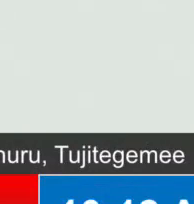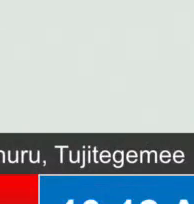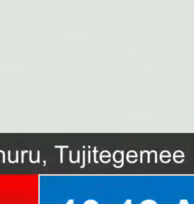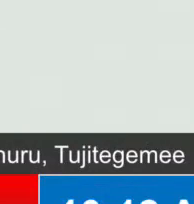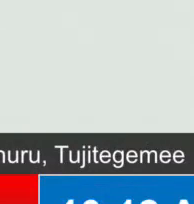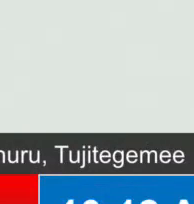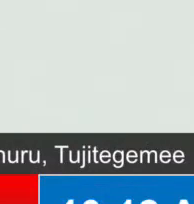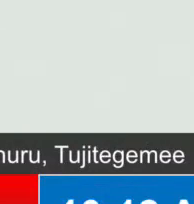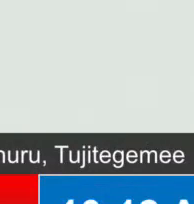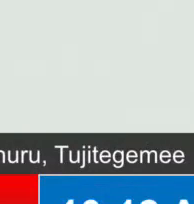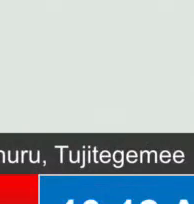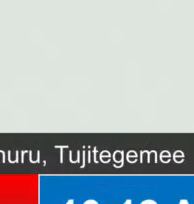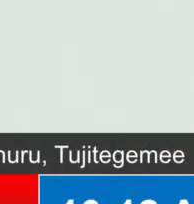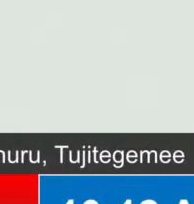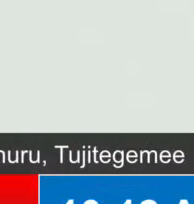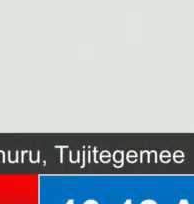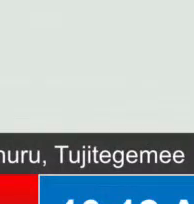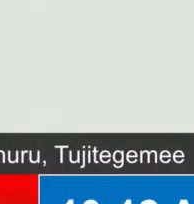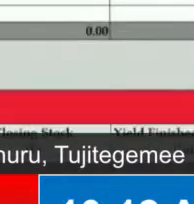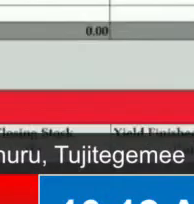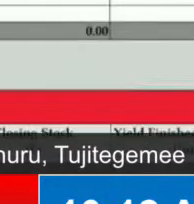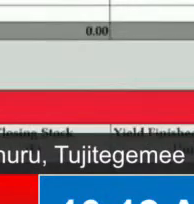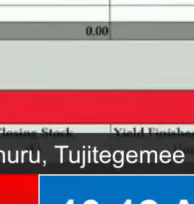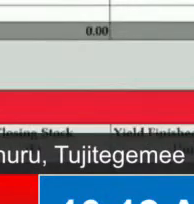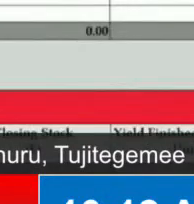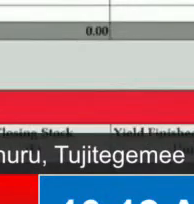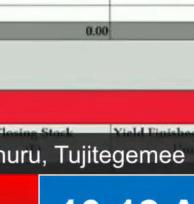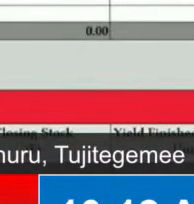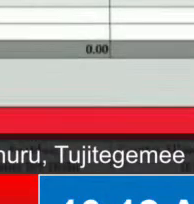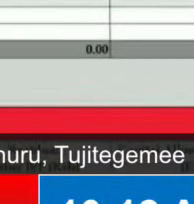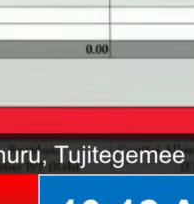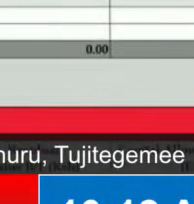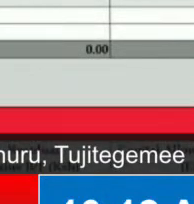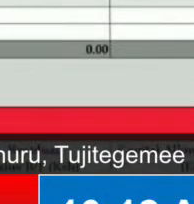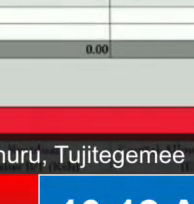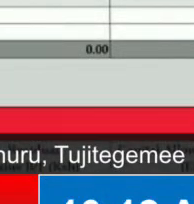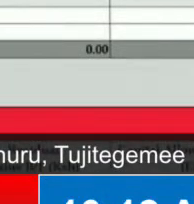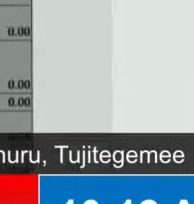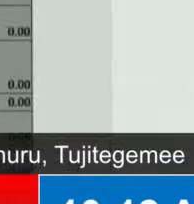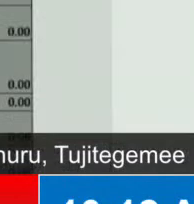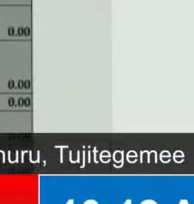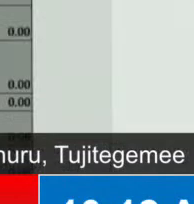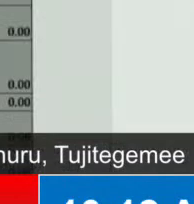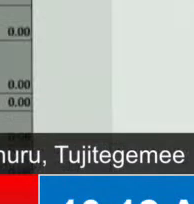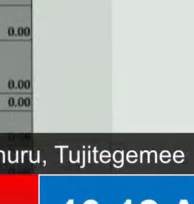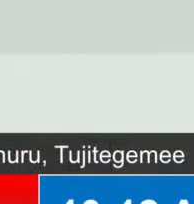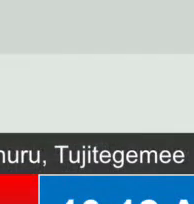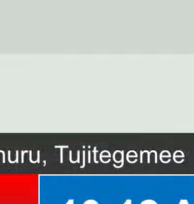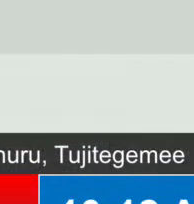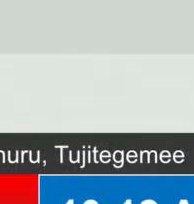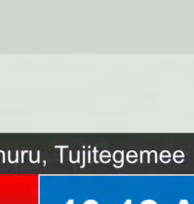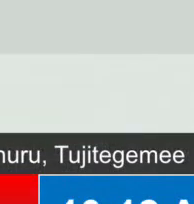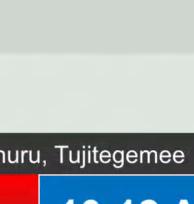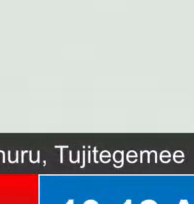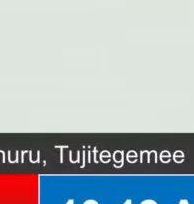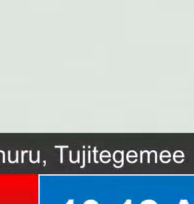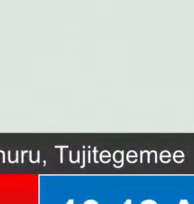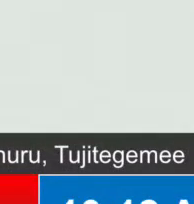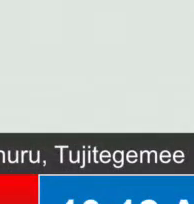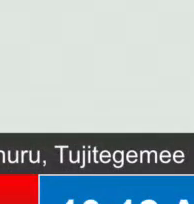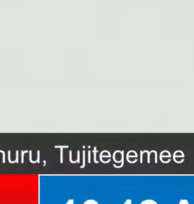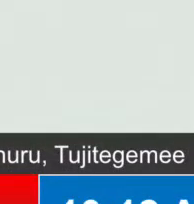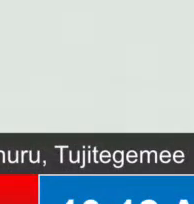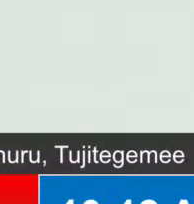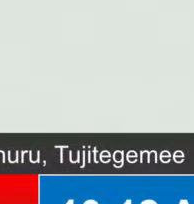equals liabilities plus capital. Fill the details in Sheet D, E where applicable.